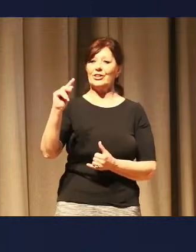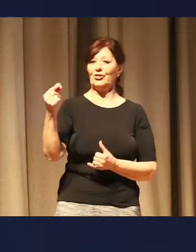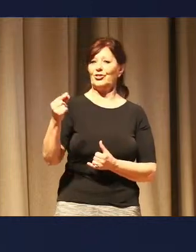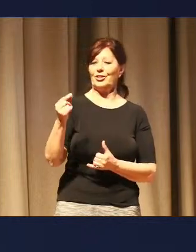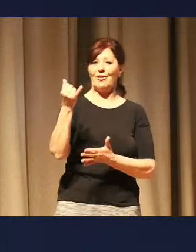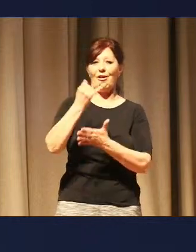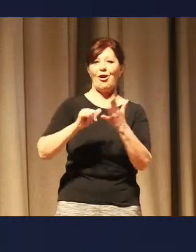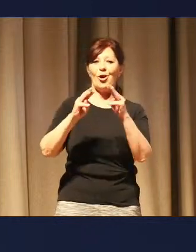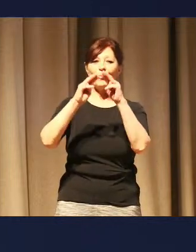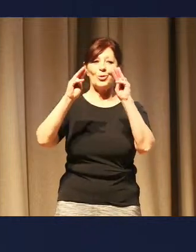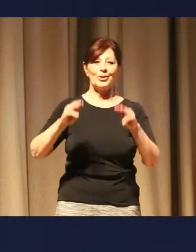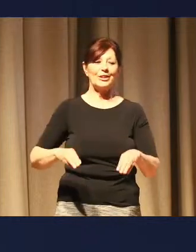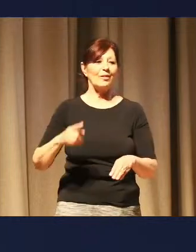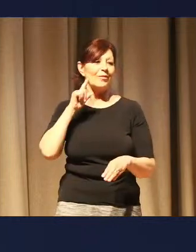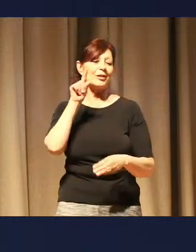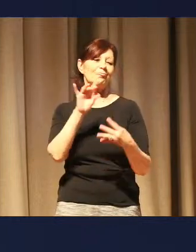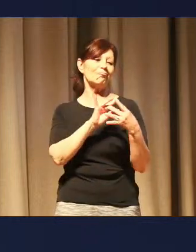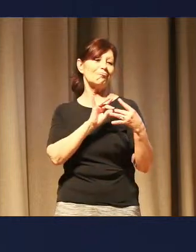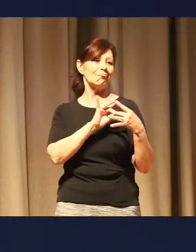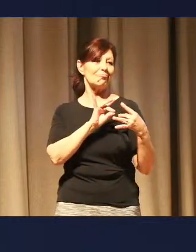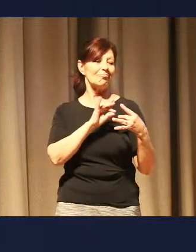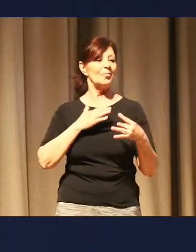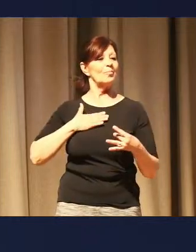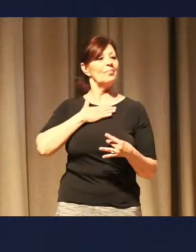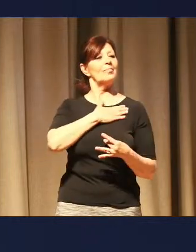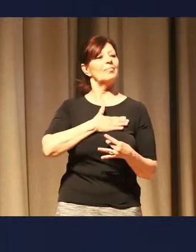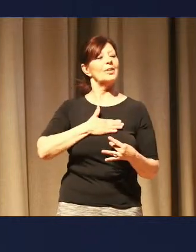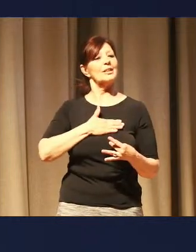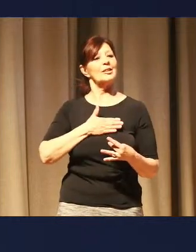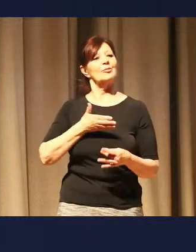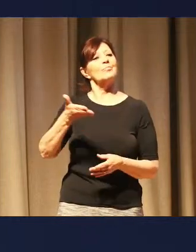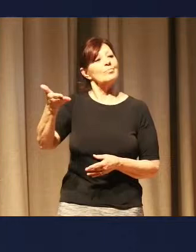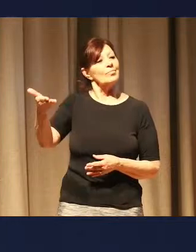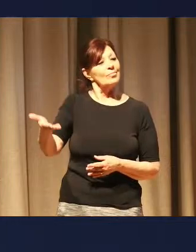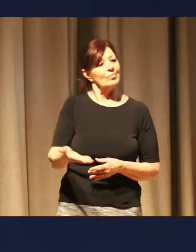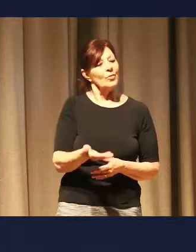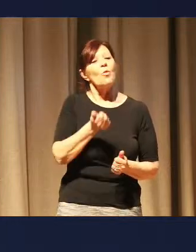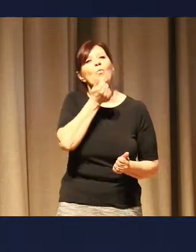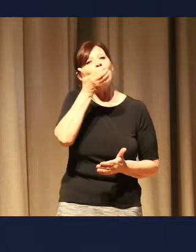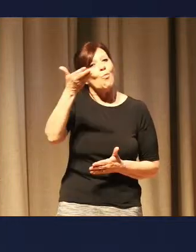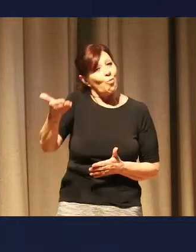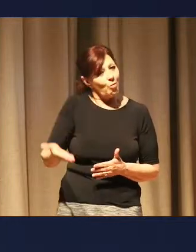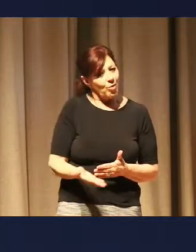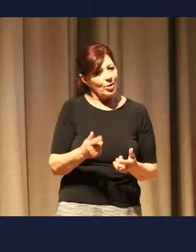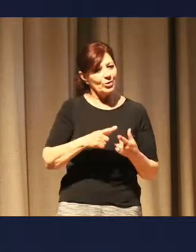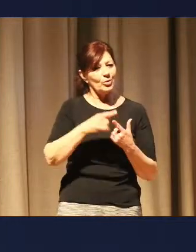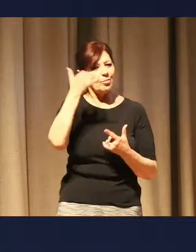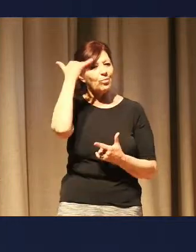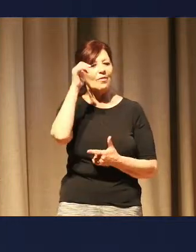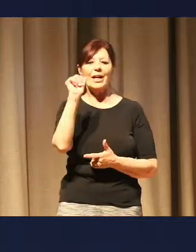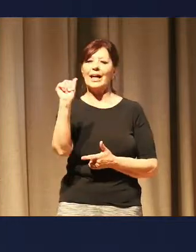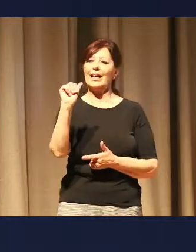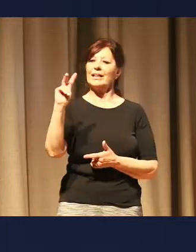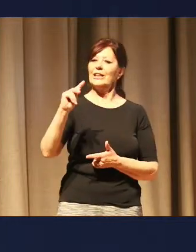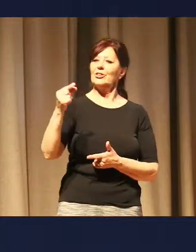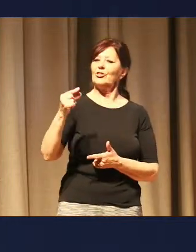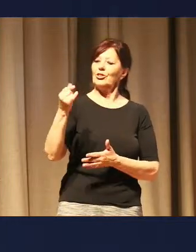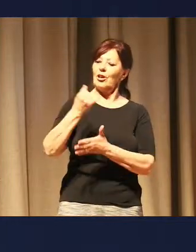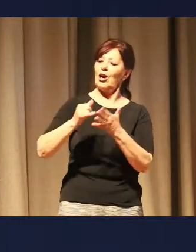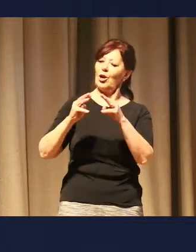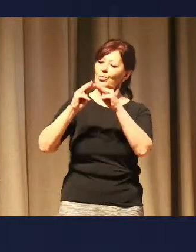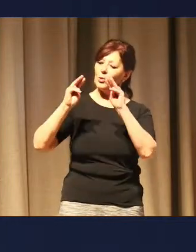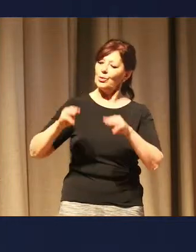Art Museum for his remarks. Please extend a warm welcome to Buffalo AKG Art